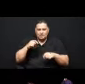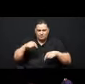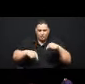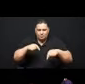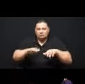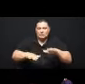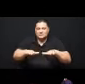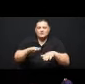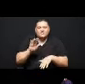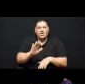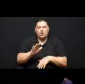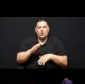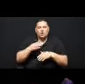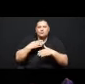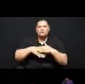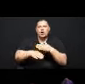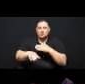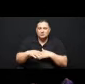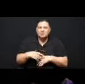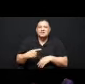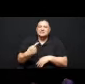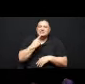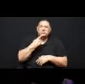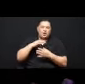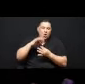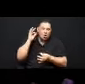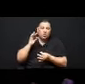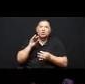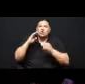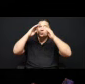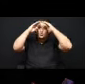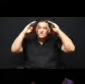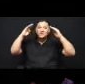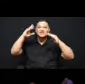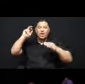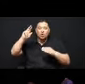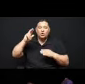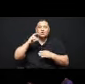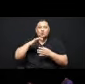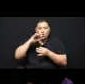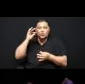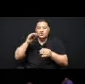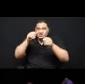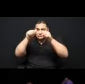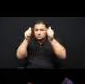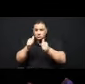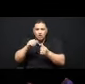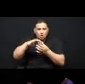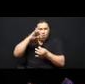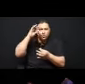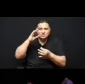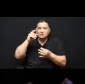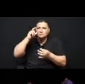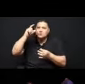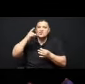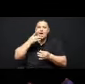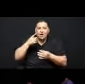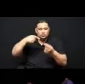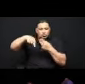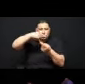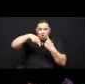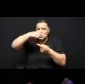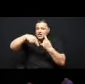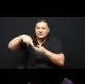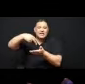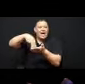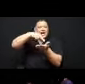ghosts. Root cellar ghosts. Silhouettes of ghosts in the moonlight. Turning, spinning, dancing over the landscape like some ghostly